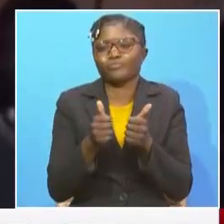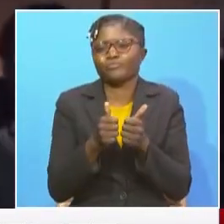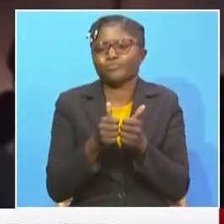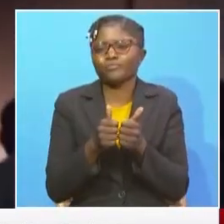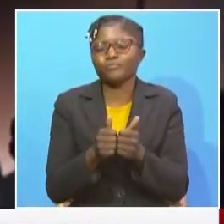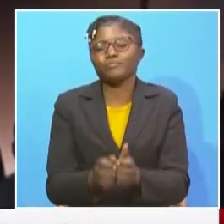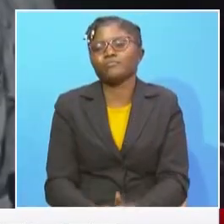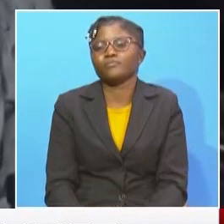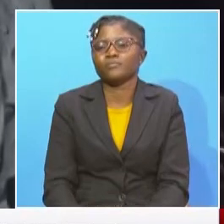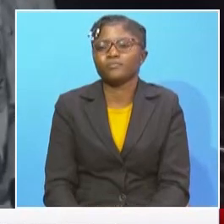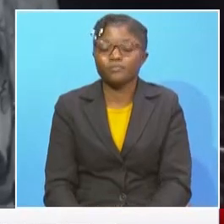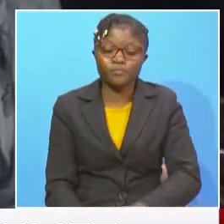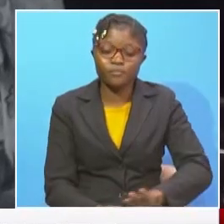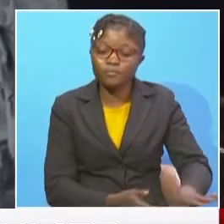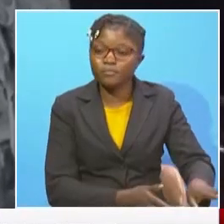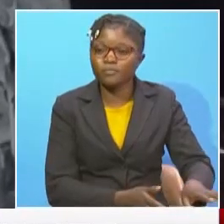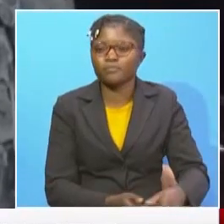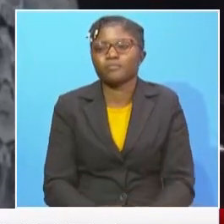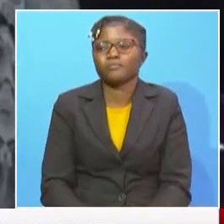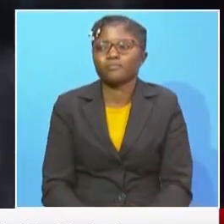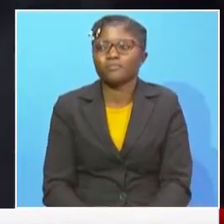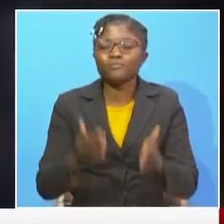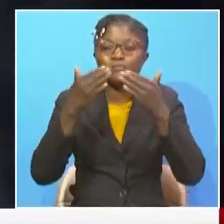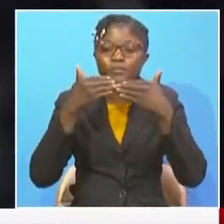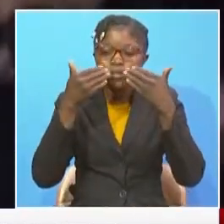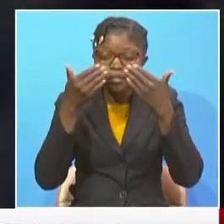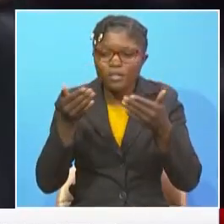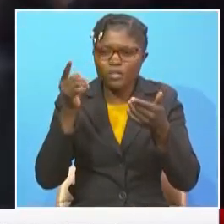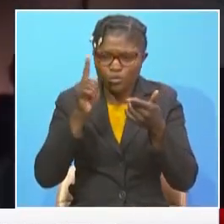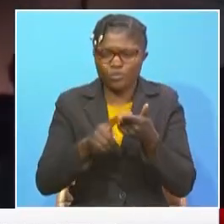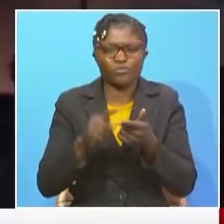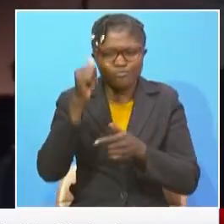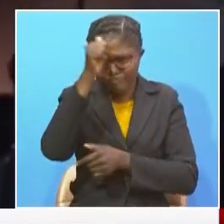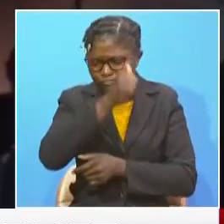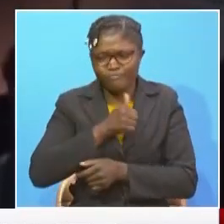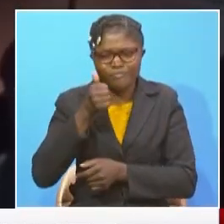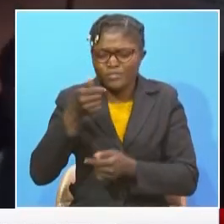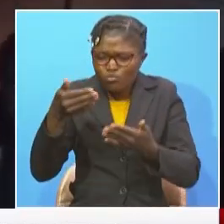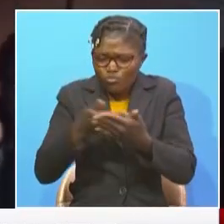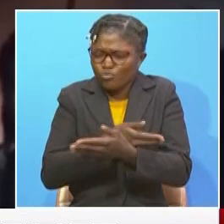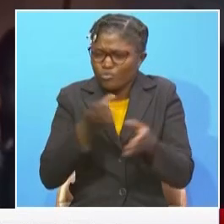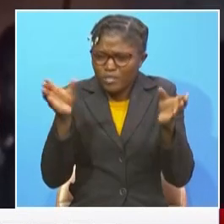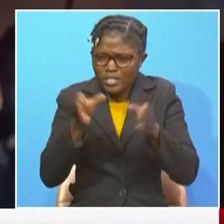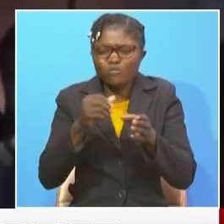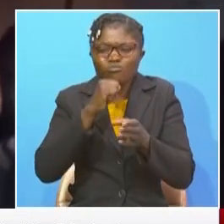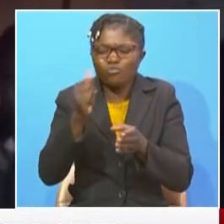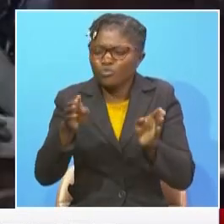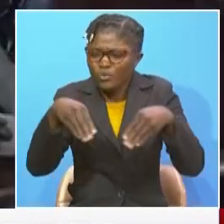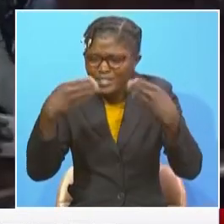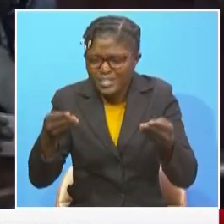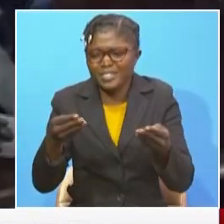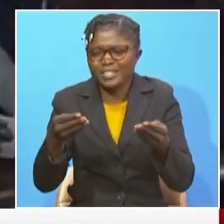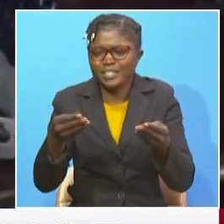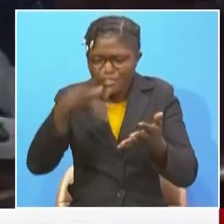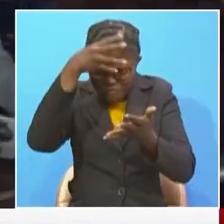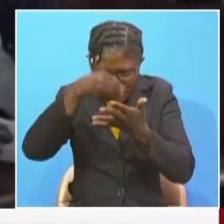Thelma Kabwe is the area councillor. Thanks to Fountain of Life Africa, this new classroom block will not only provide a